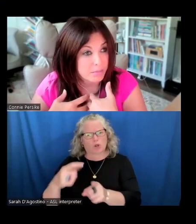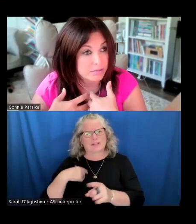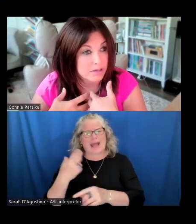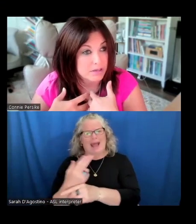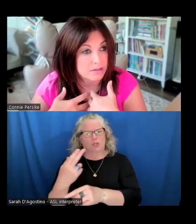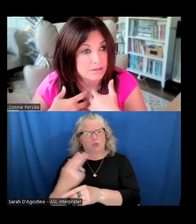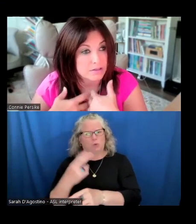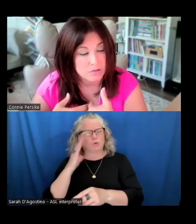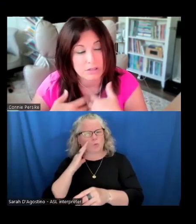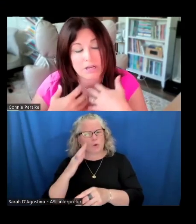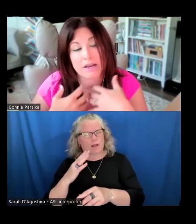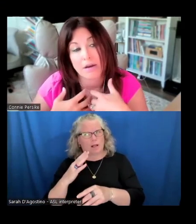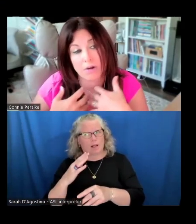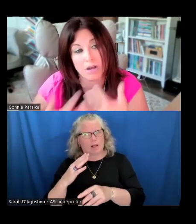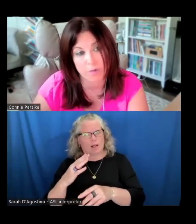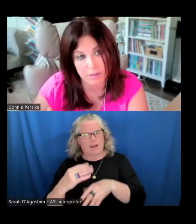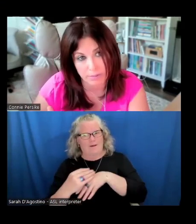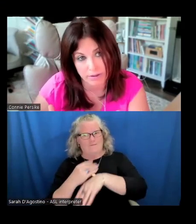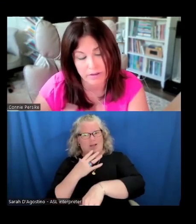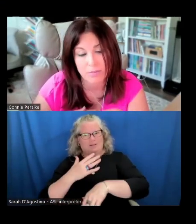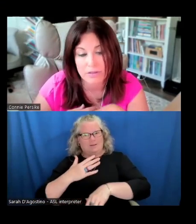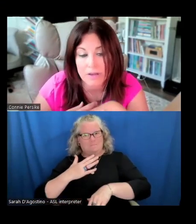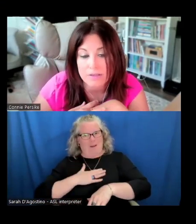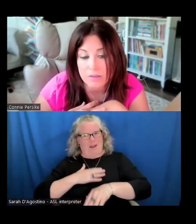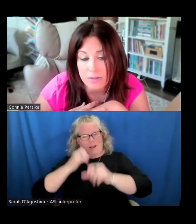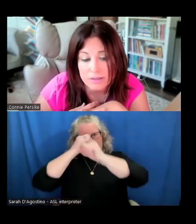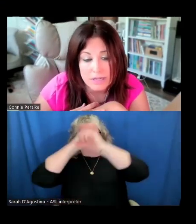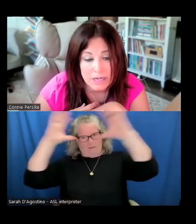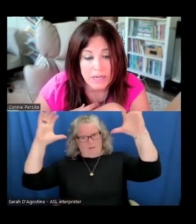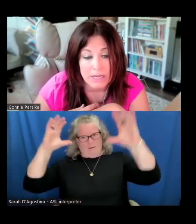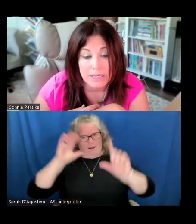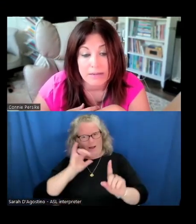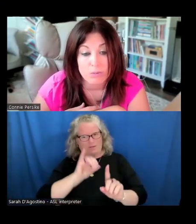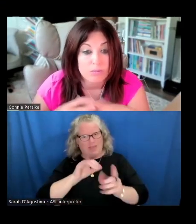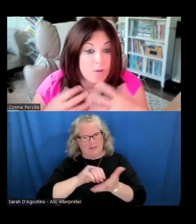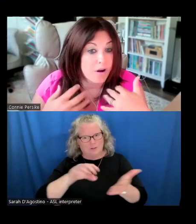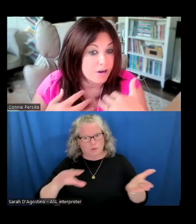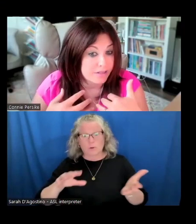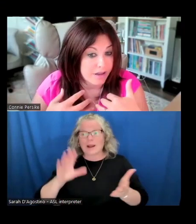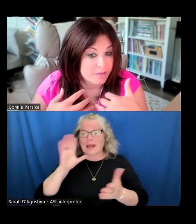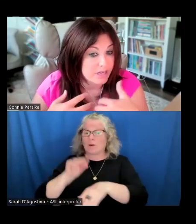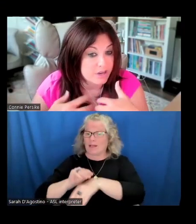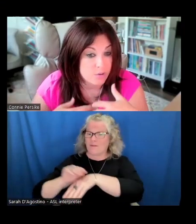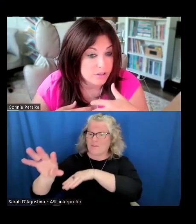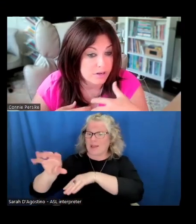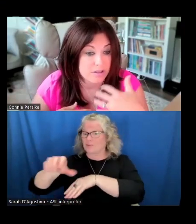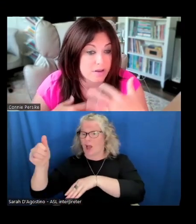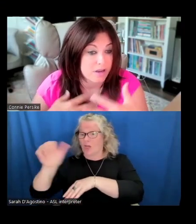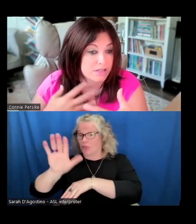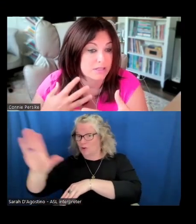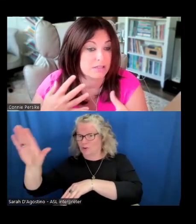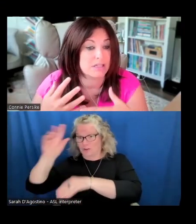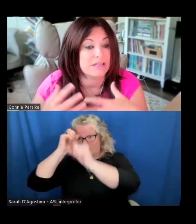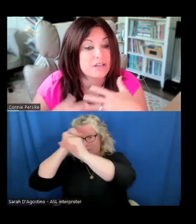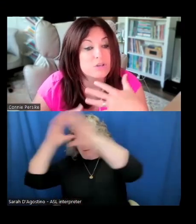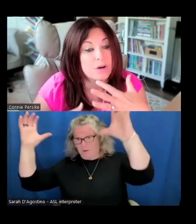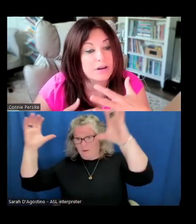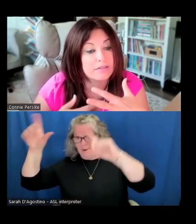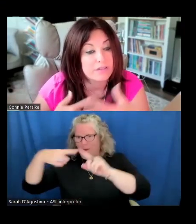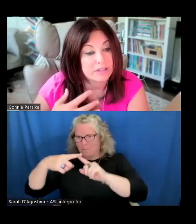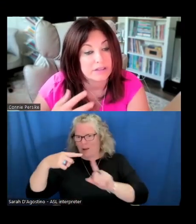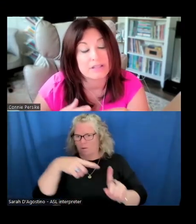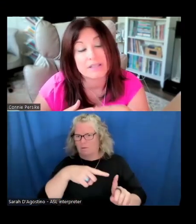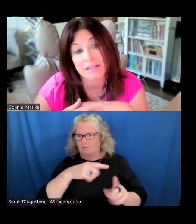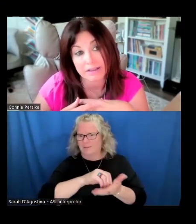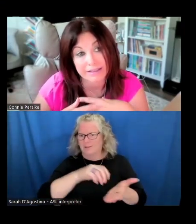think about that student and how other people think about that student. We know that our thoughts can lead to